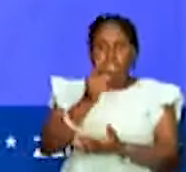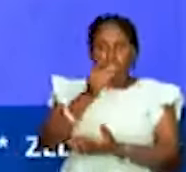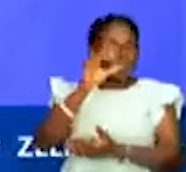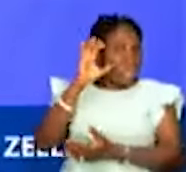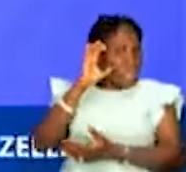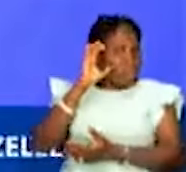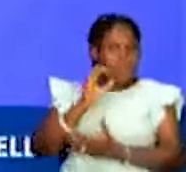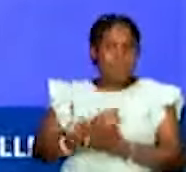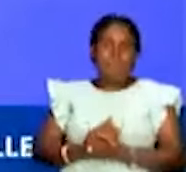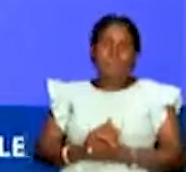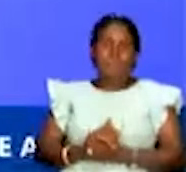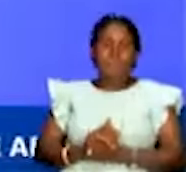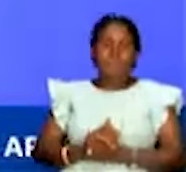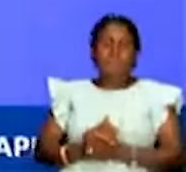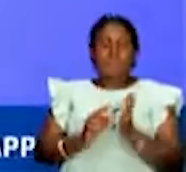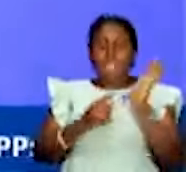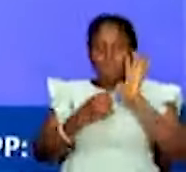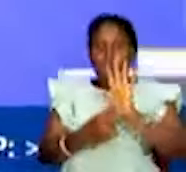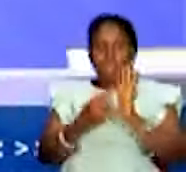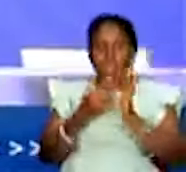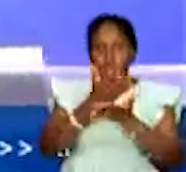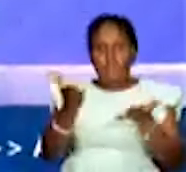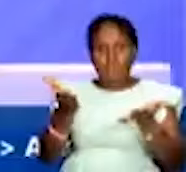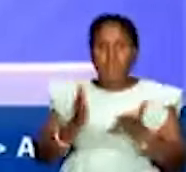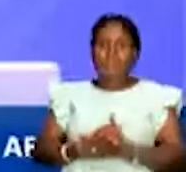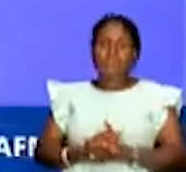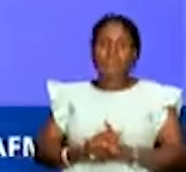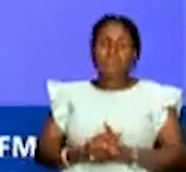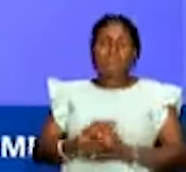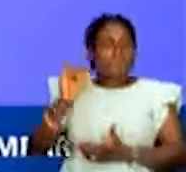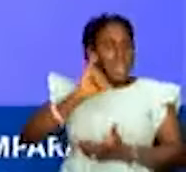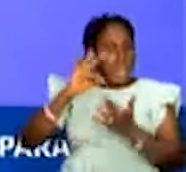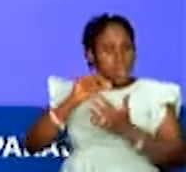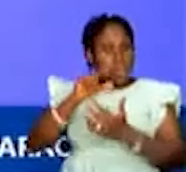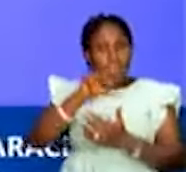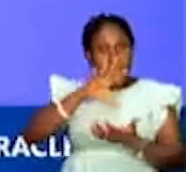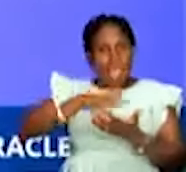Let me show you something. I hope you are learning.